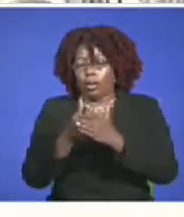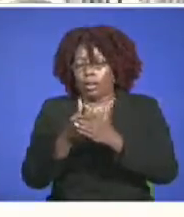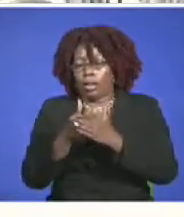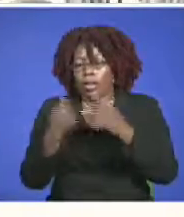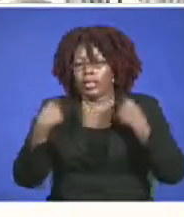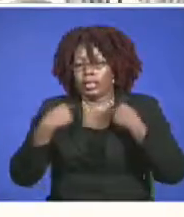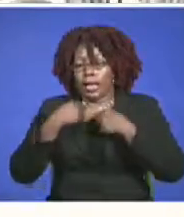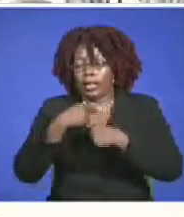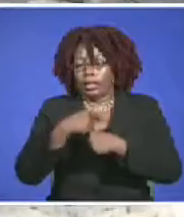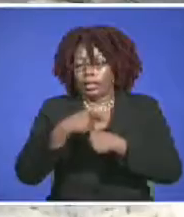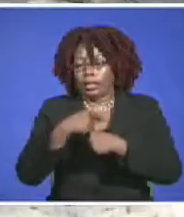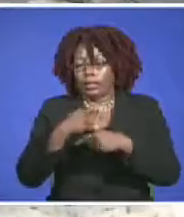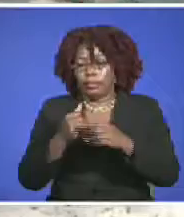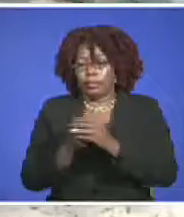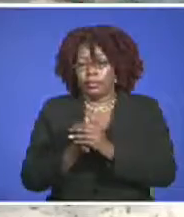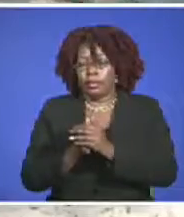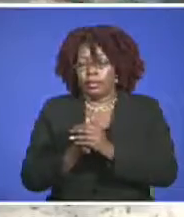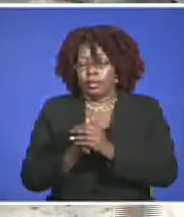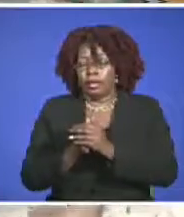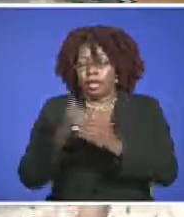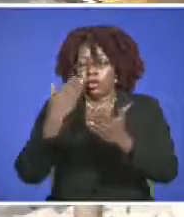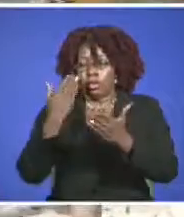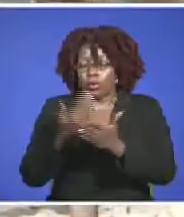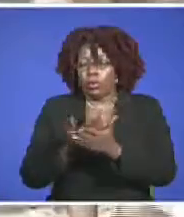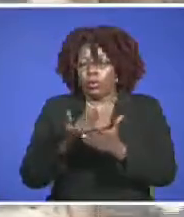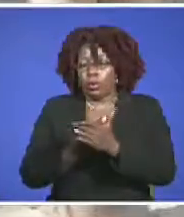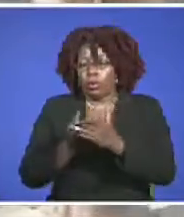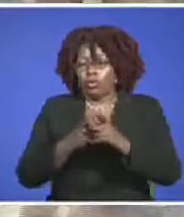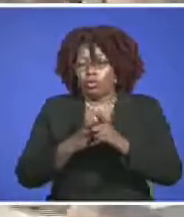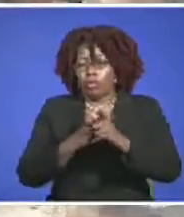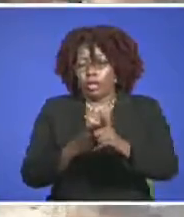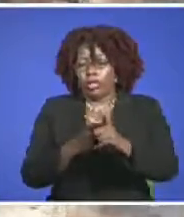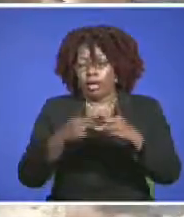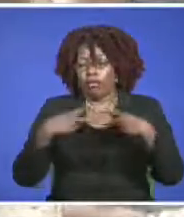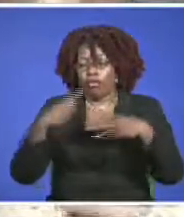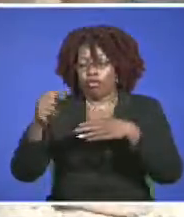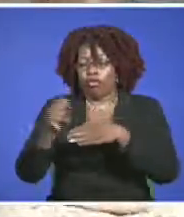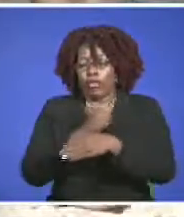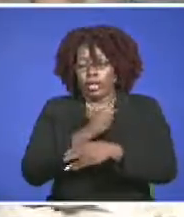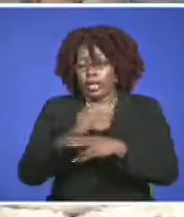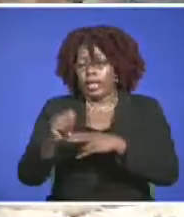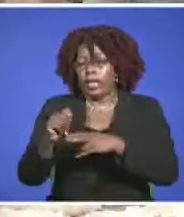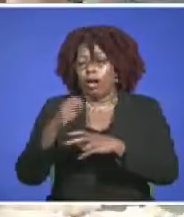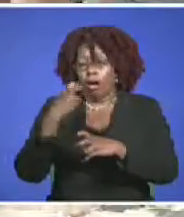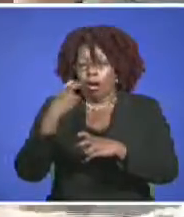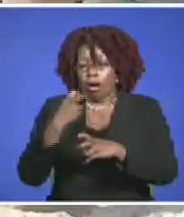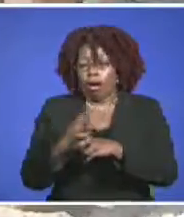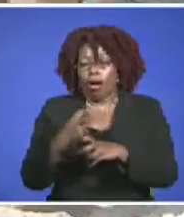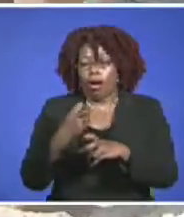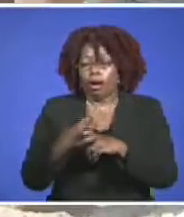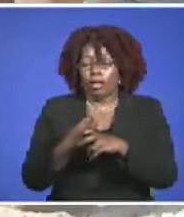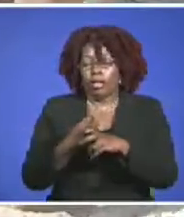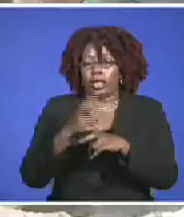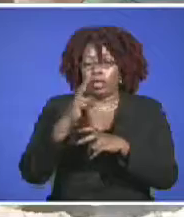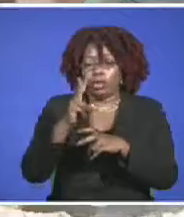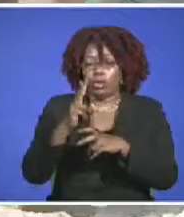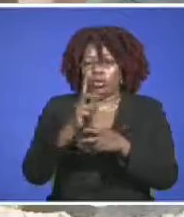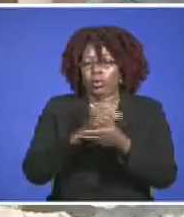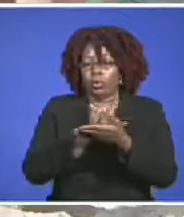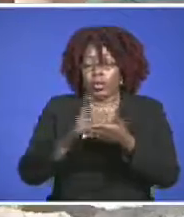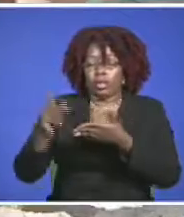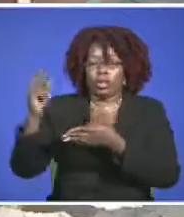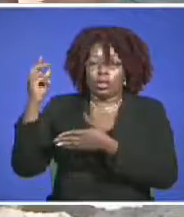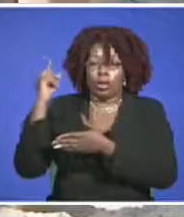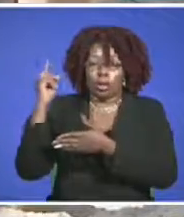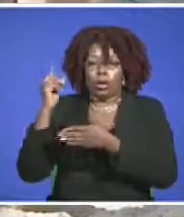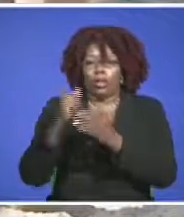Marcos. It was a really good race. I have been training really hard. I had a race 2 weeks ago, and it